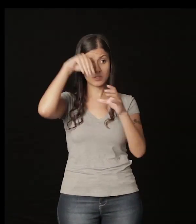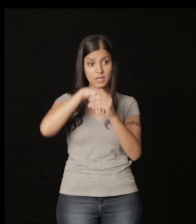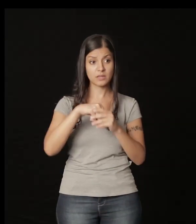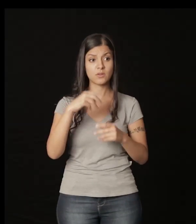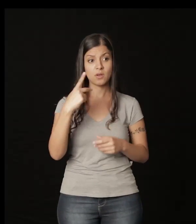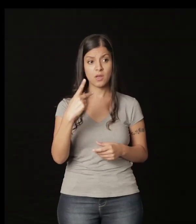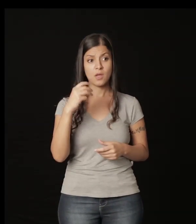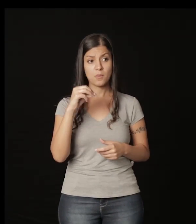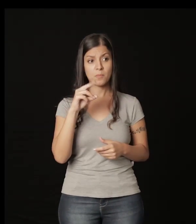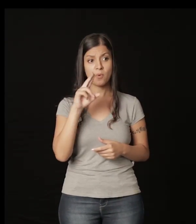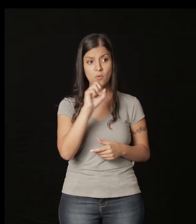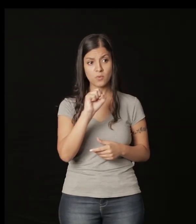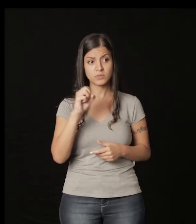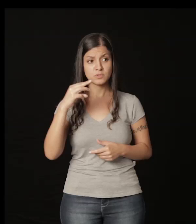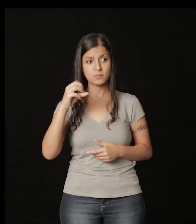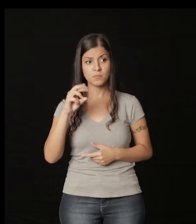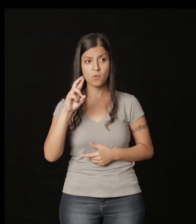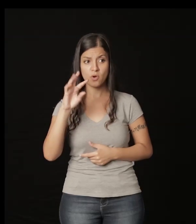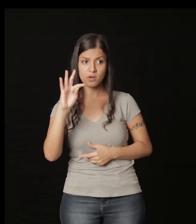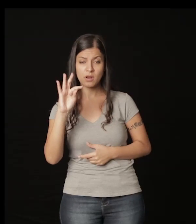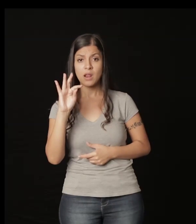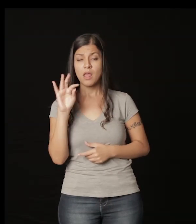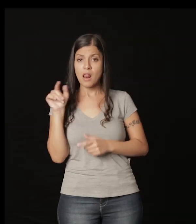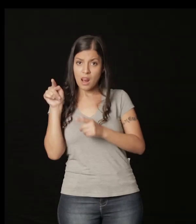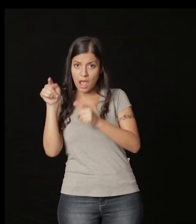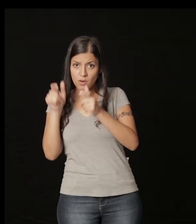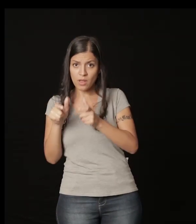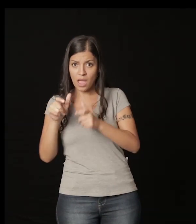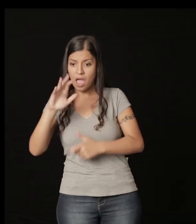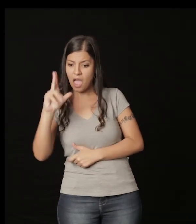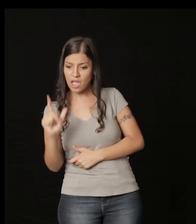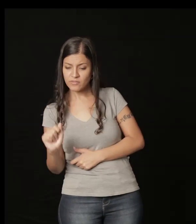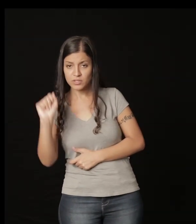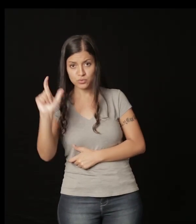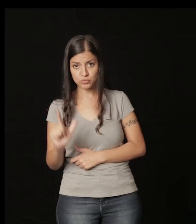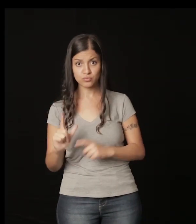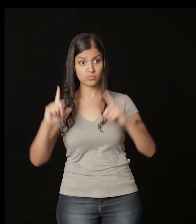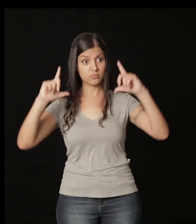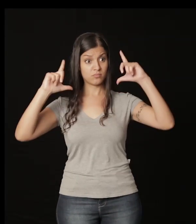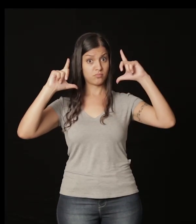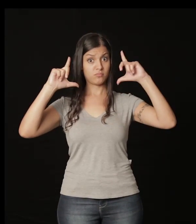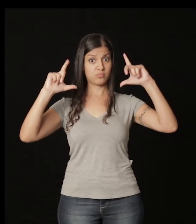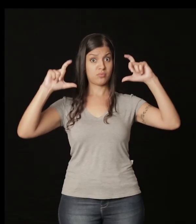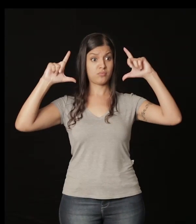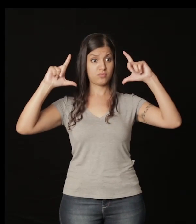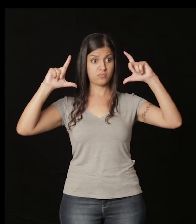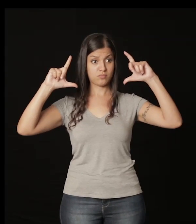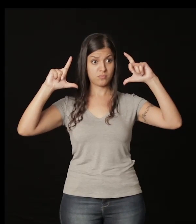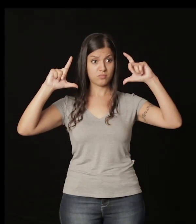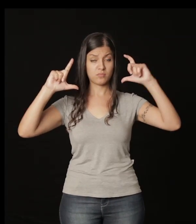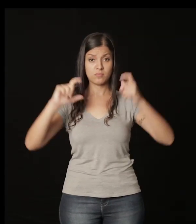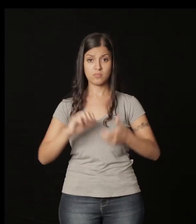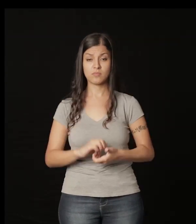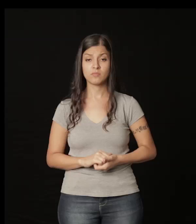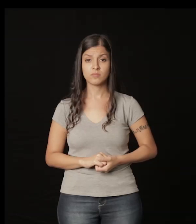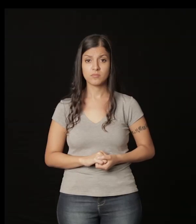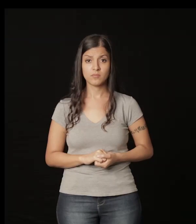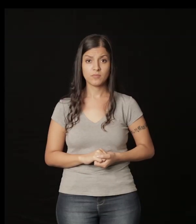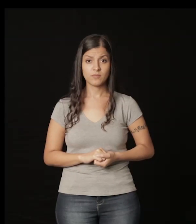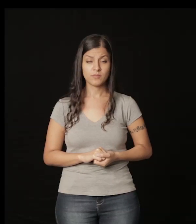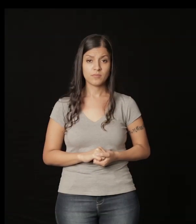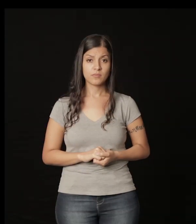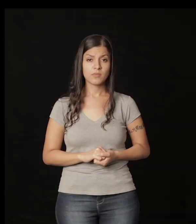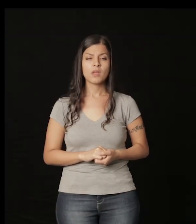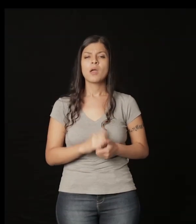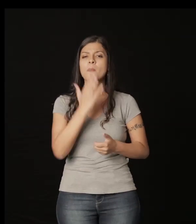in South Africa with a large format camera. And the hidden promise